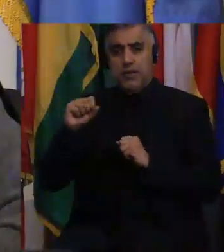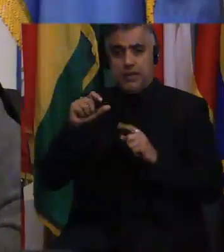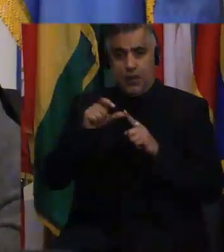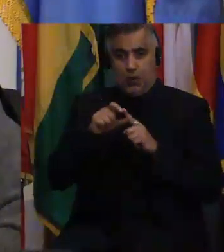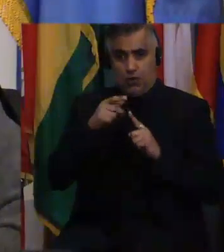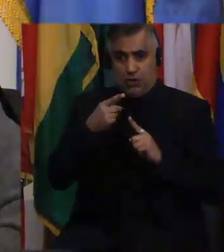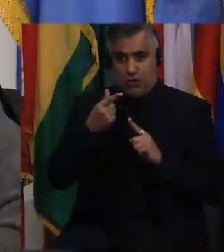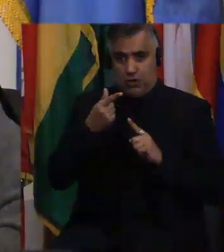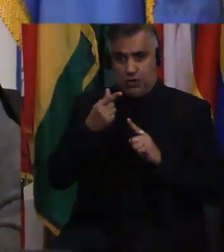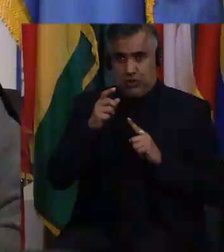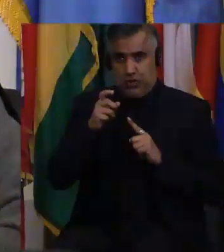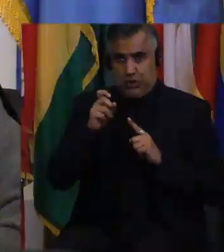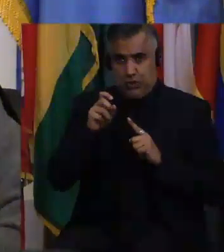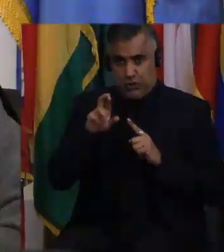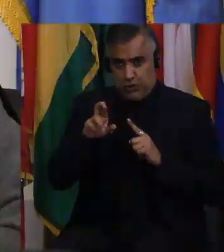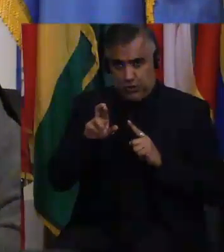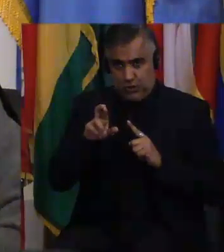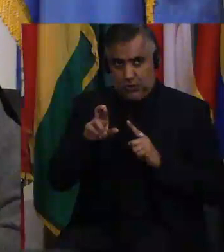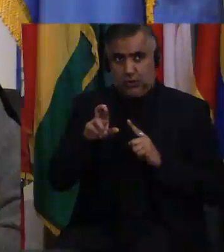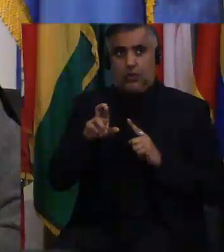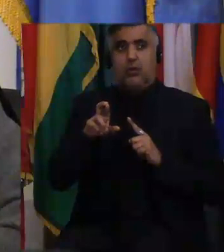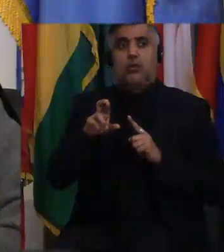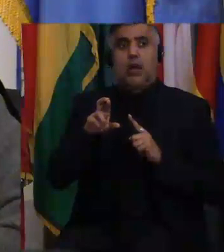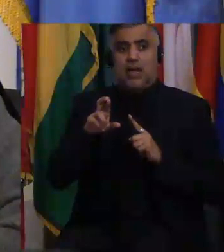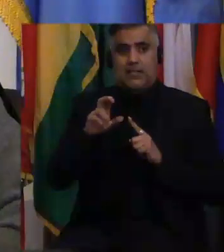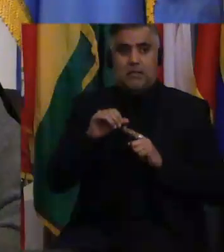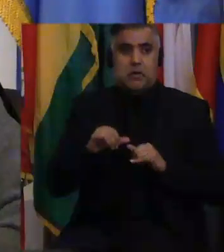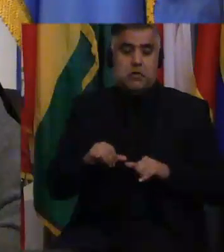gender is such